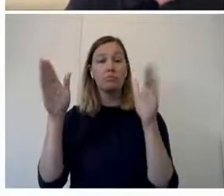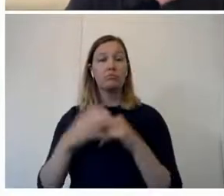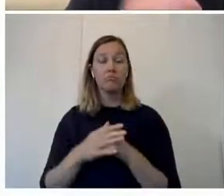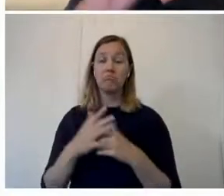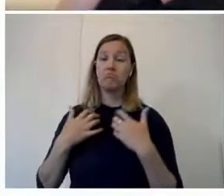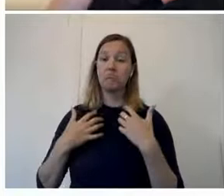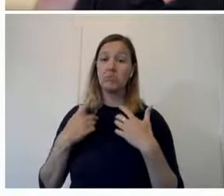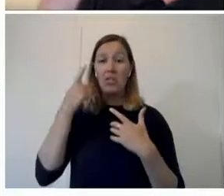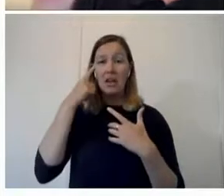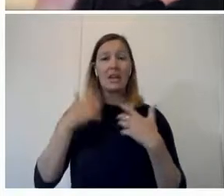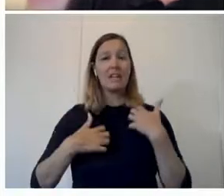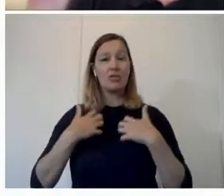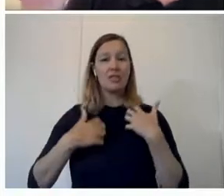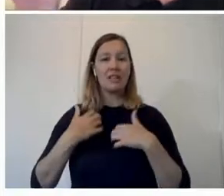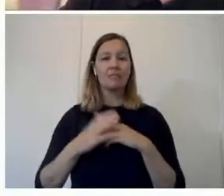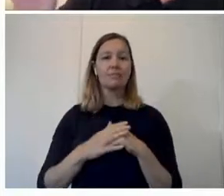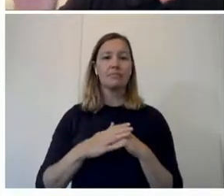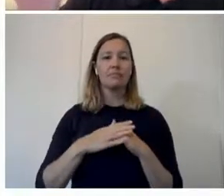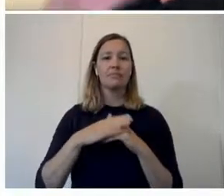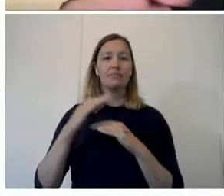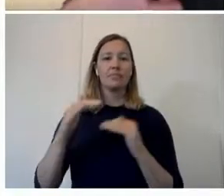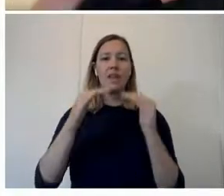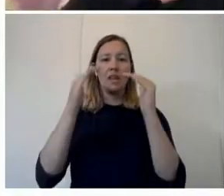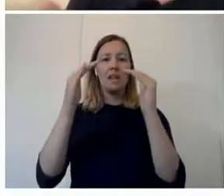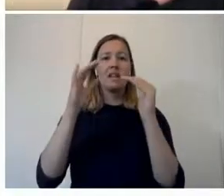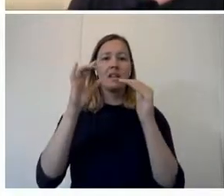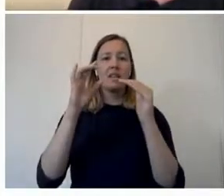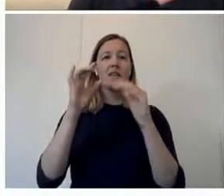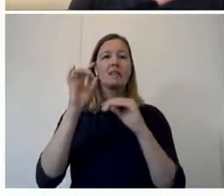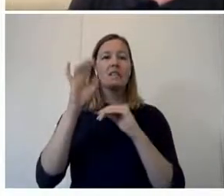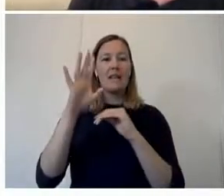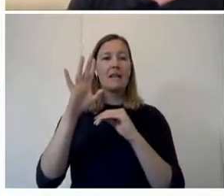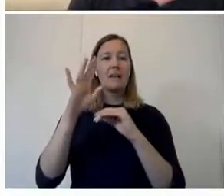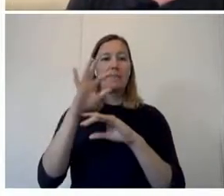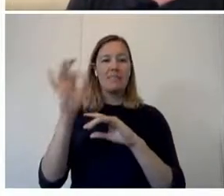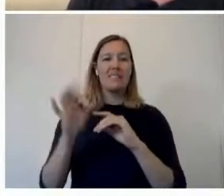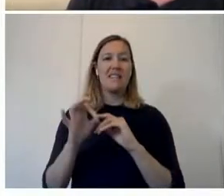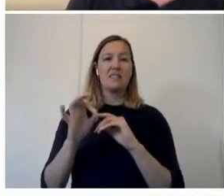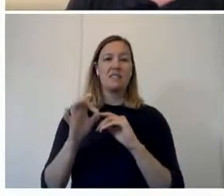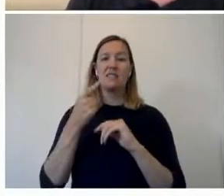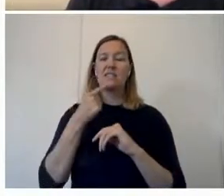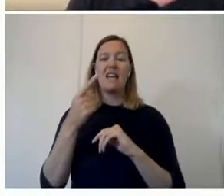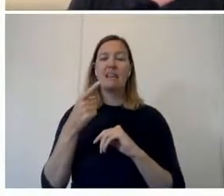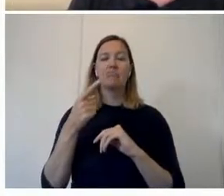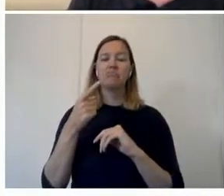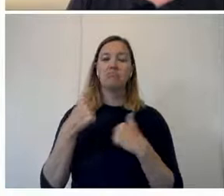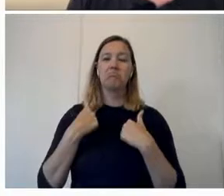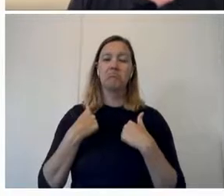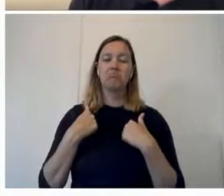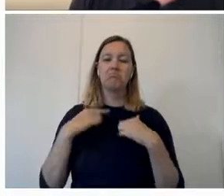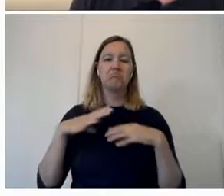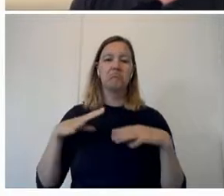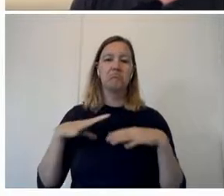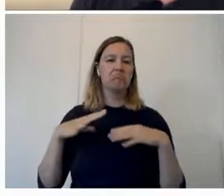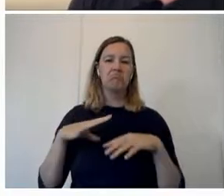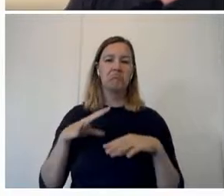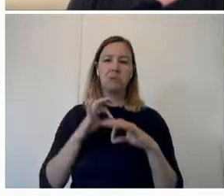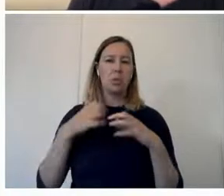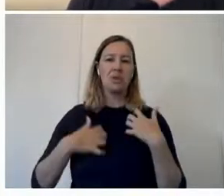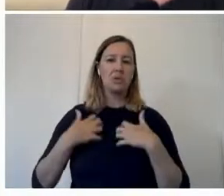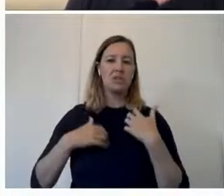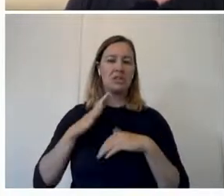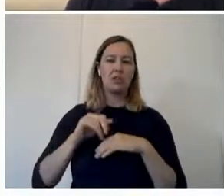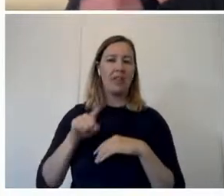interesting. And there's only 10% of the whole market that says, yeah, not for me. I'm not interested in